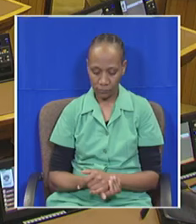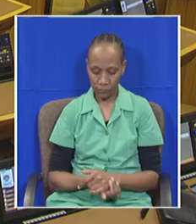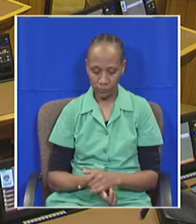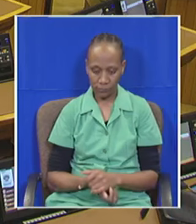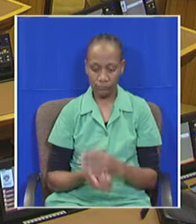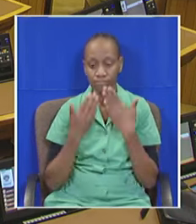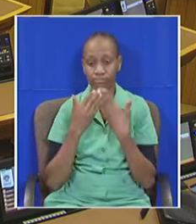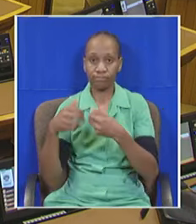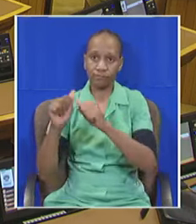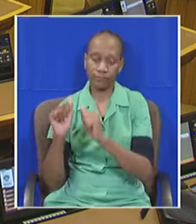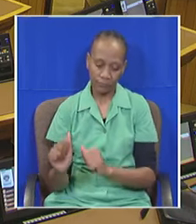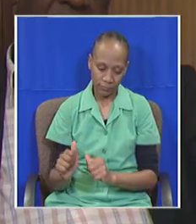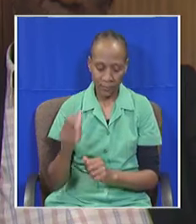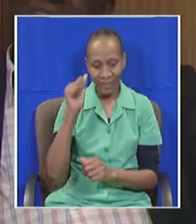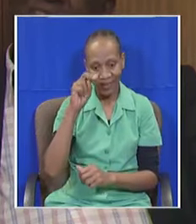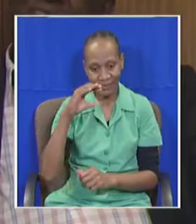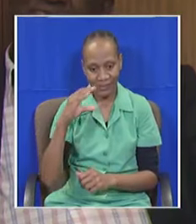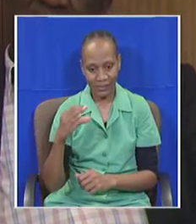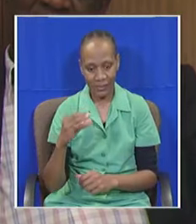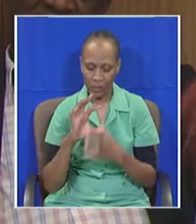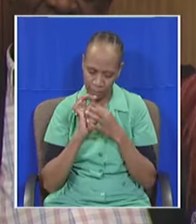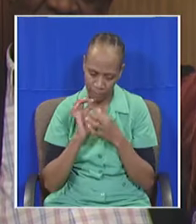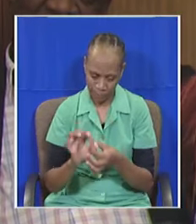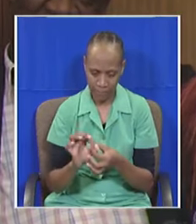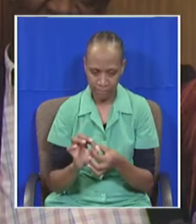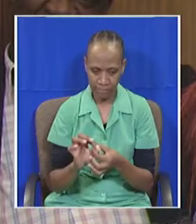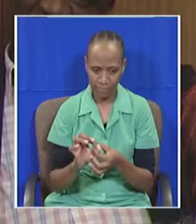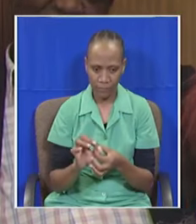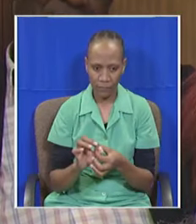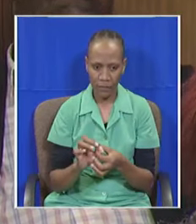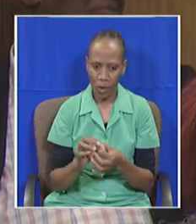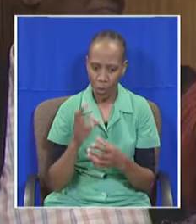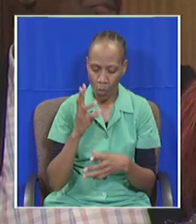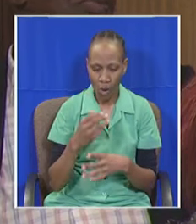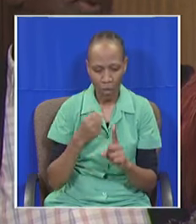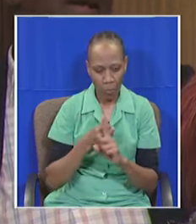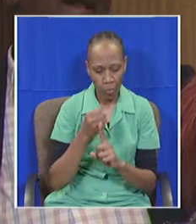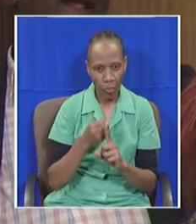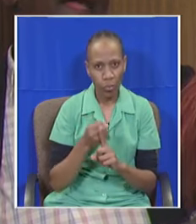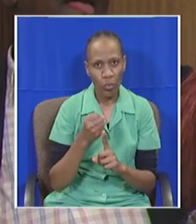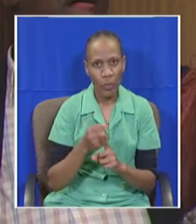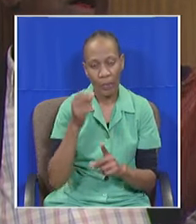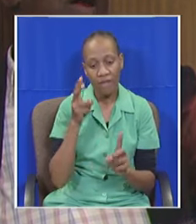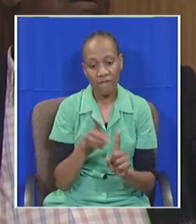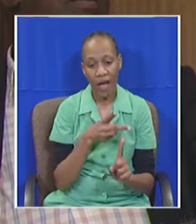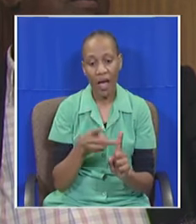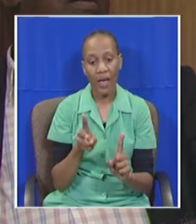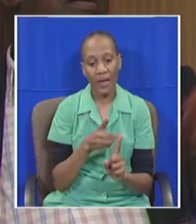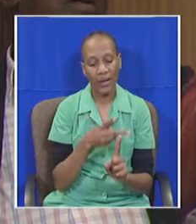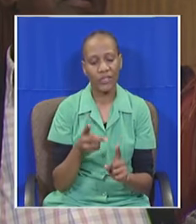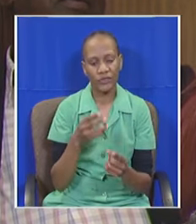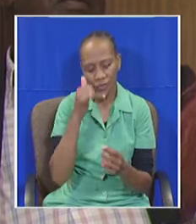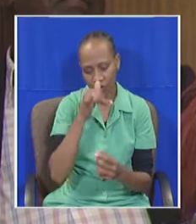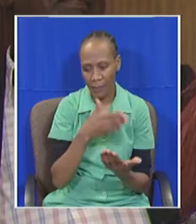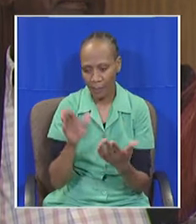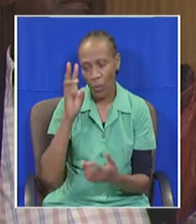Thank you, House Chair. The ANC has committed itself to actively combating serious and violent crime by being tougher